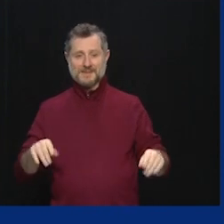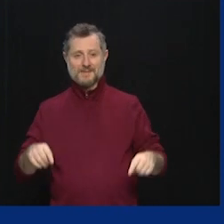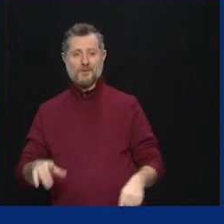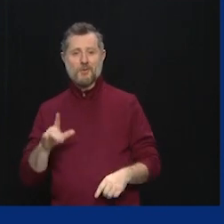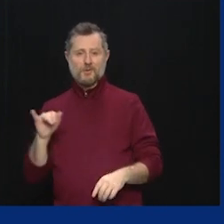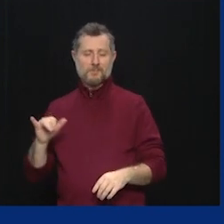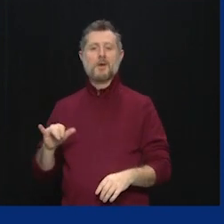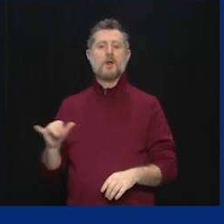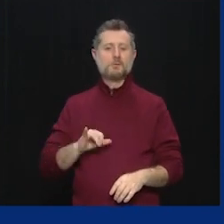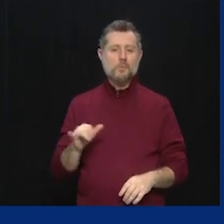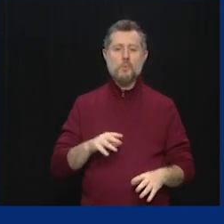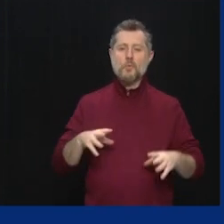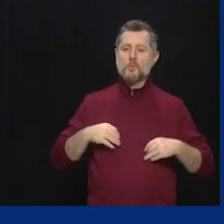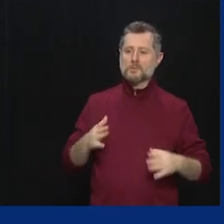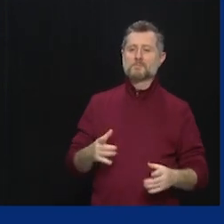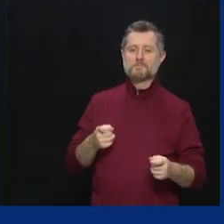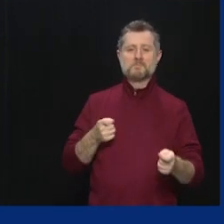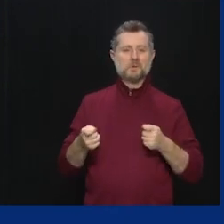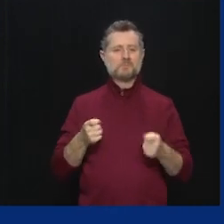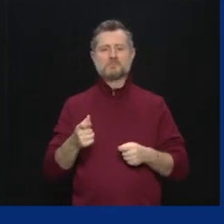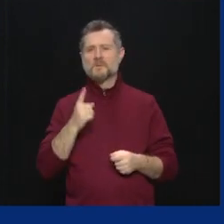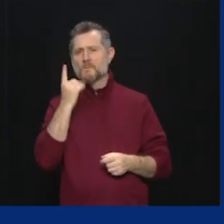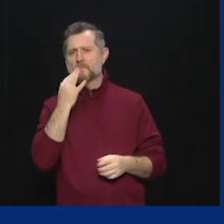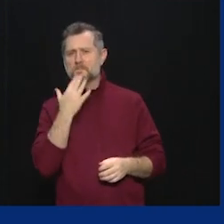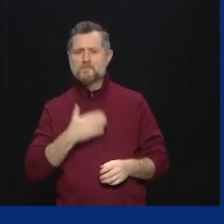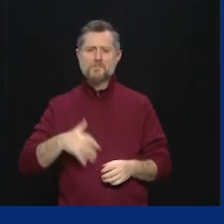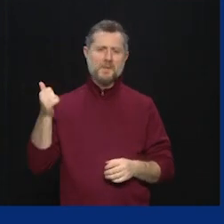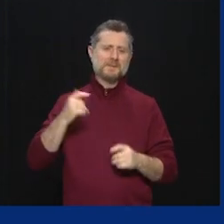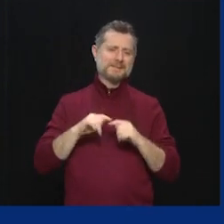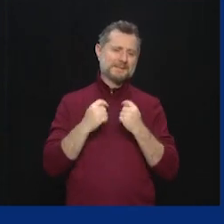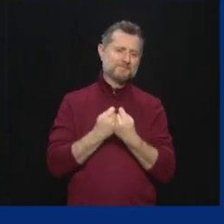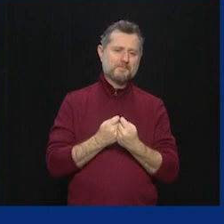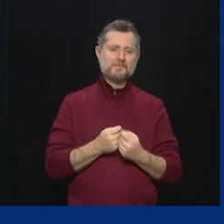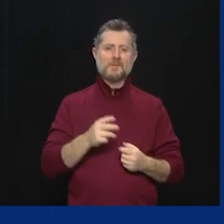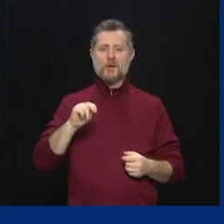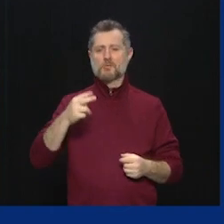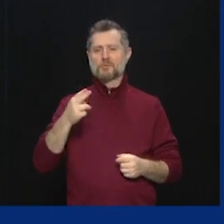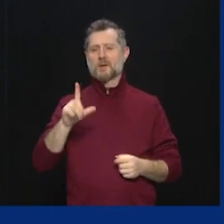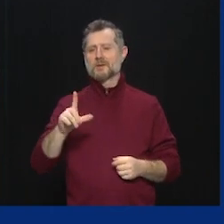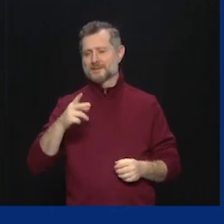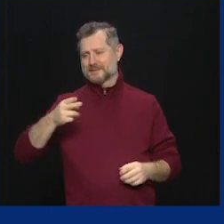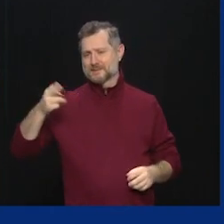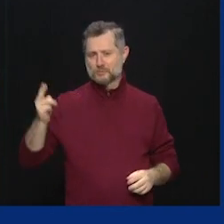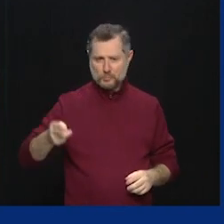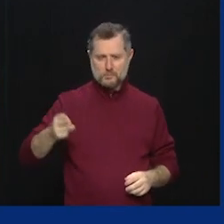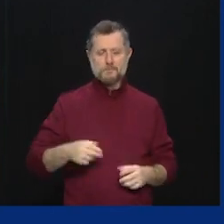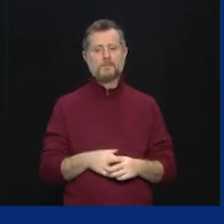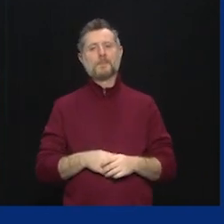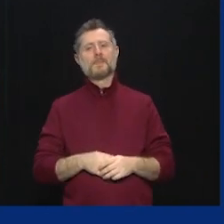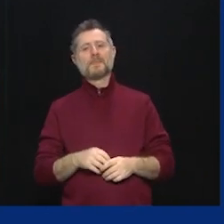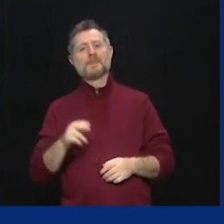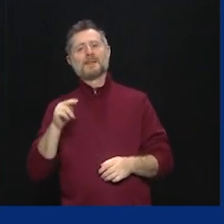and managing one of the best teams in NHL history, the New York Islanders. John Ledecky.